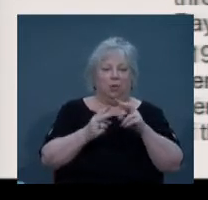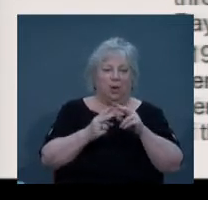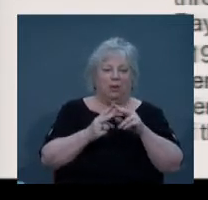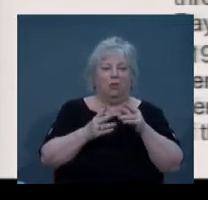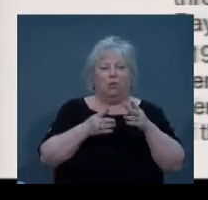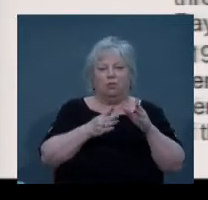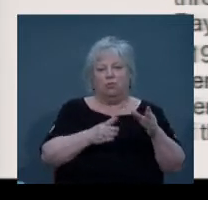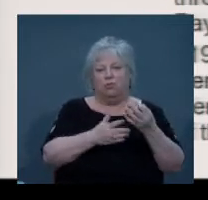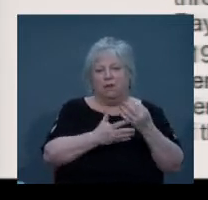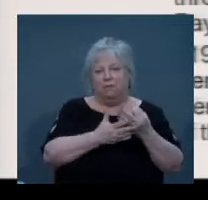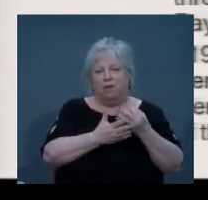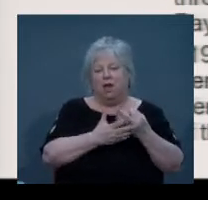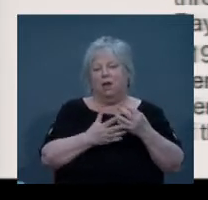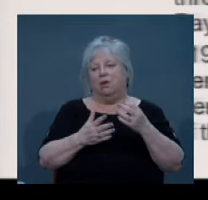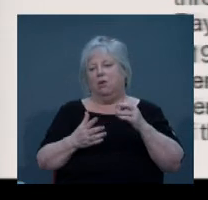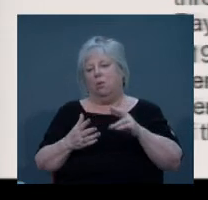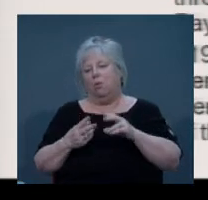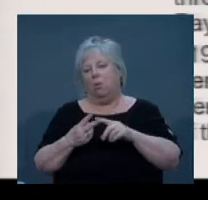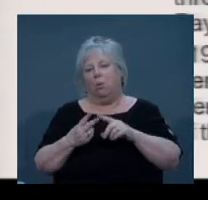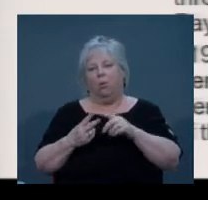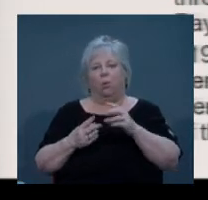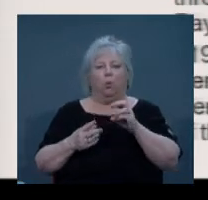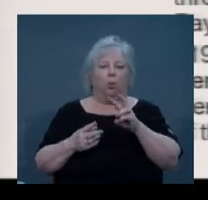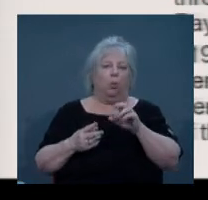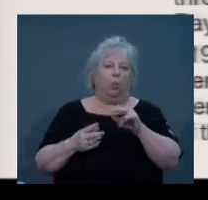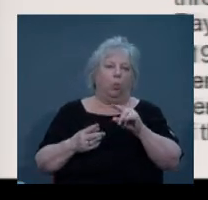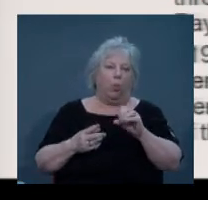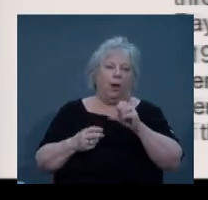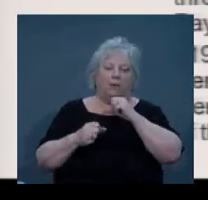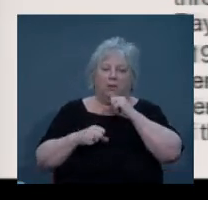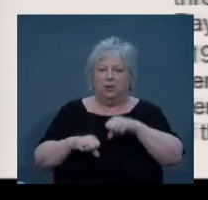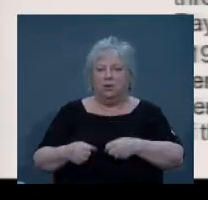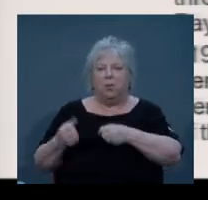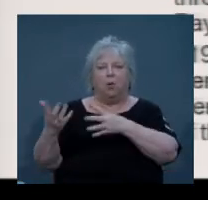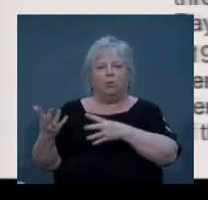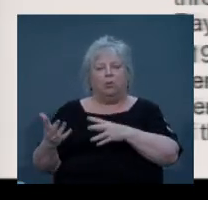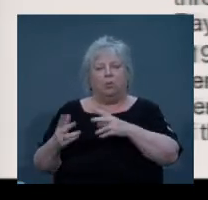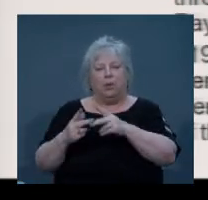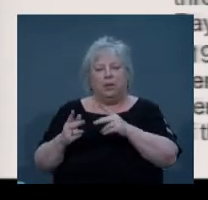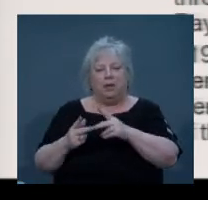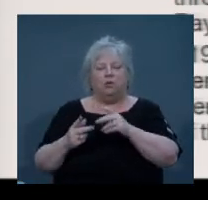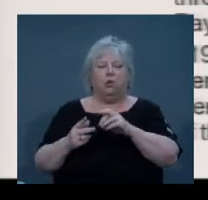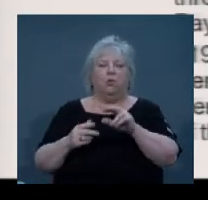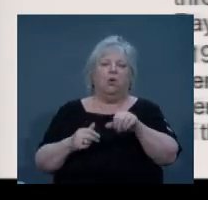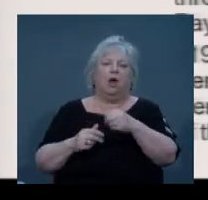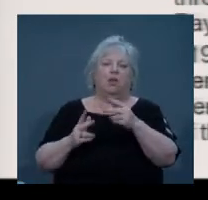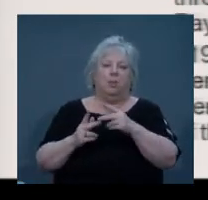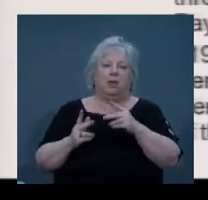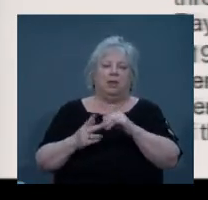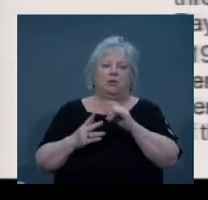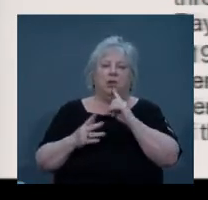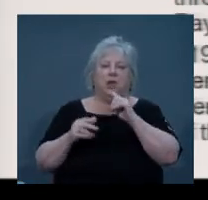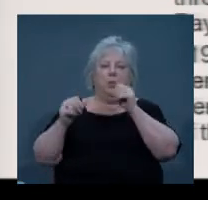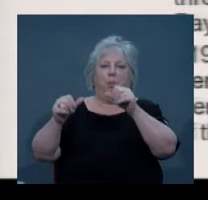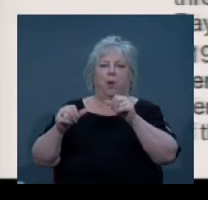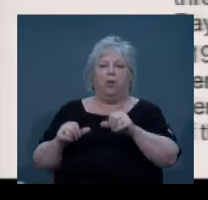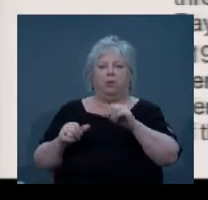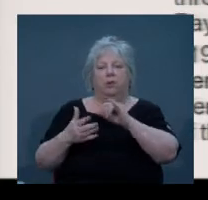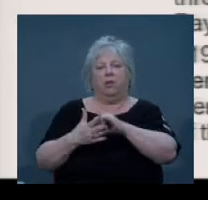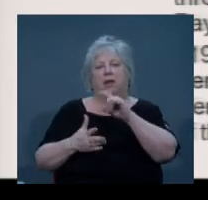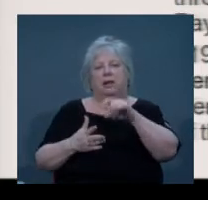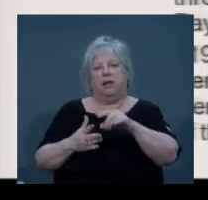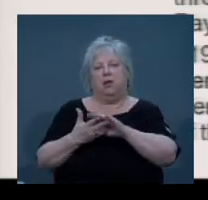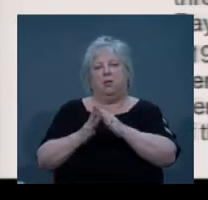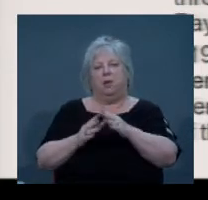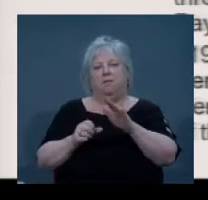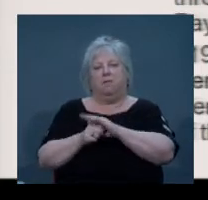street fund or, waste disposal positions or other positions that were posted to be filled that were